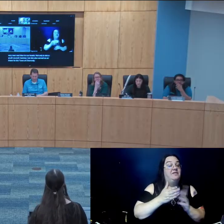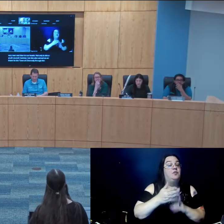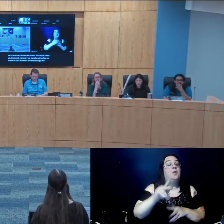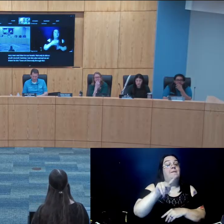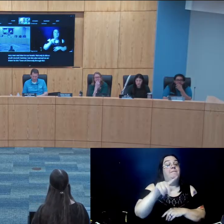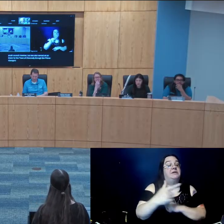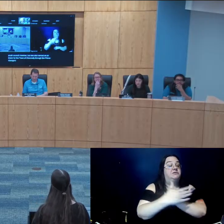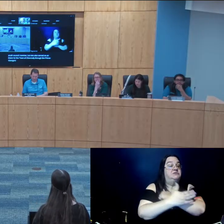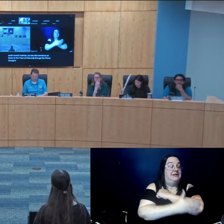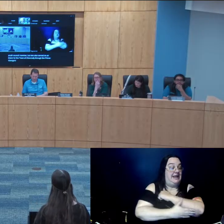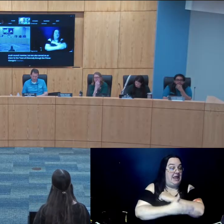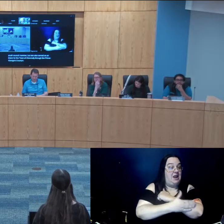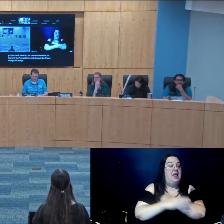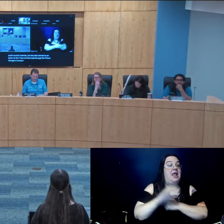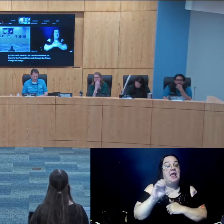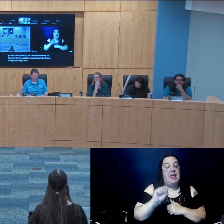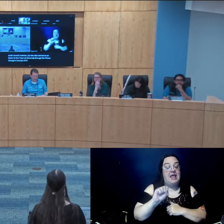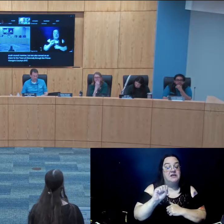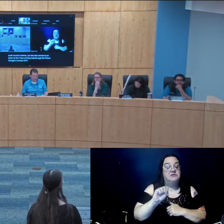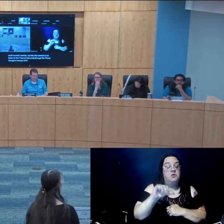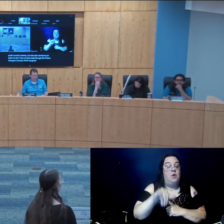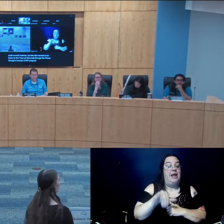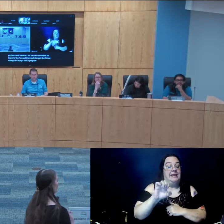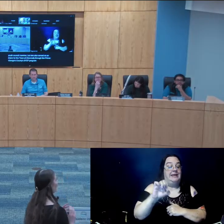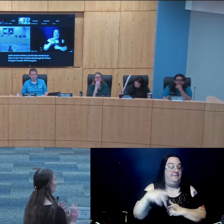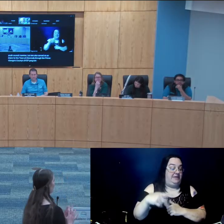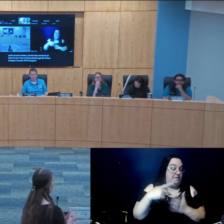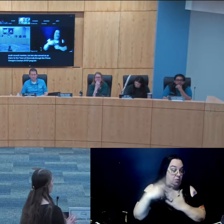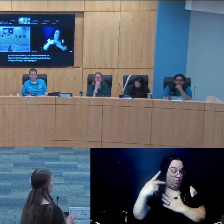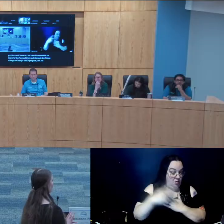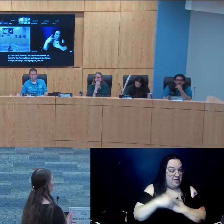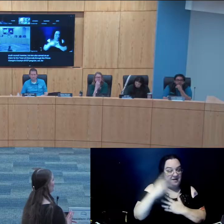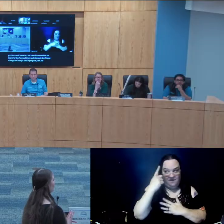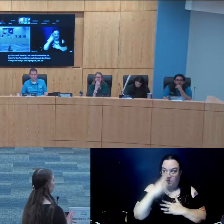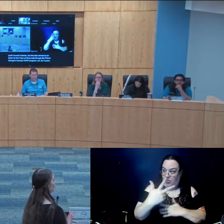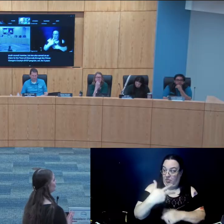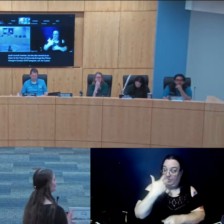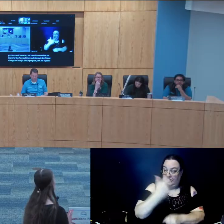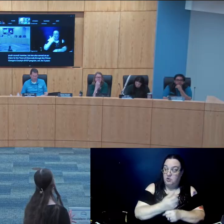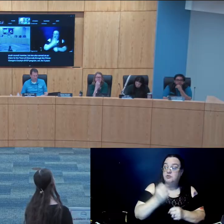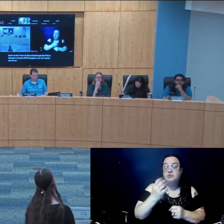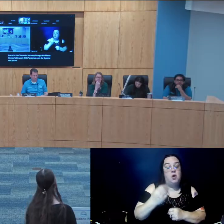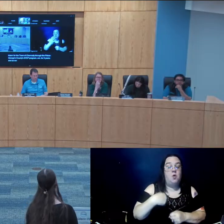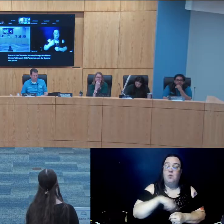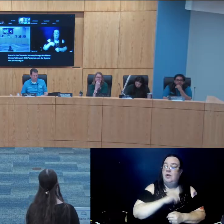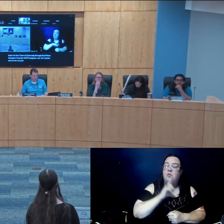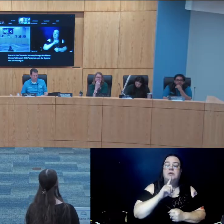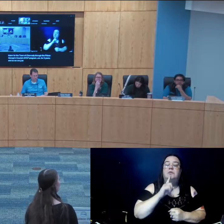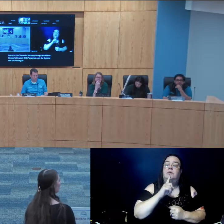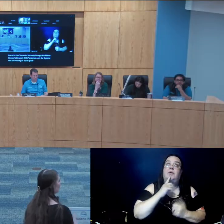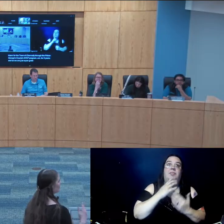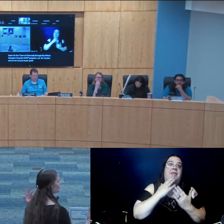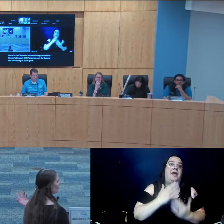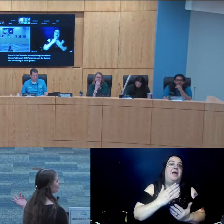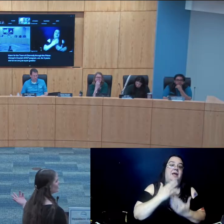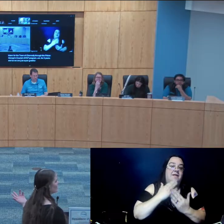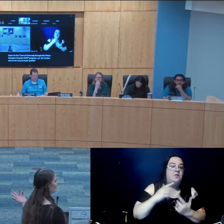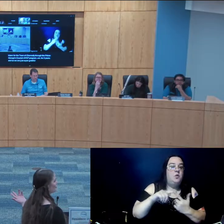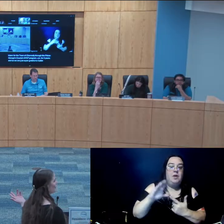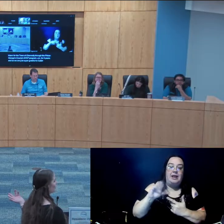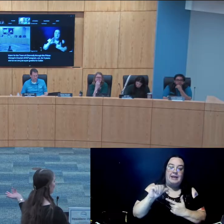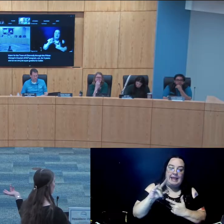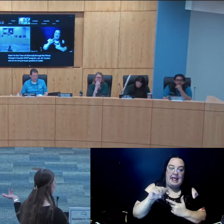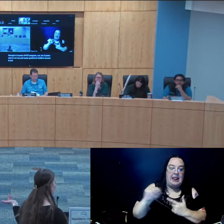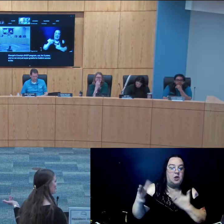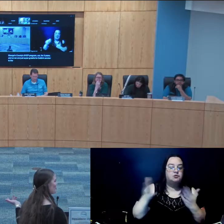George's County's SYEP program for 3 years. And so we are just super grateful to Caitlin's service to the